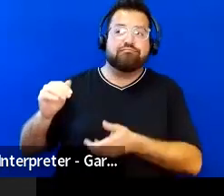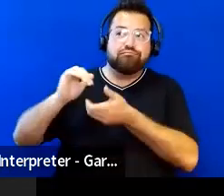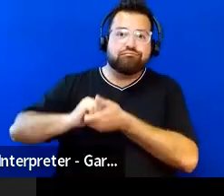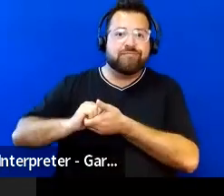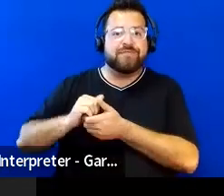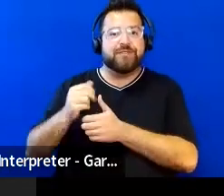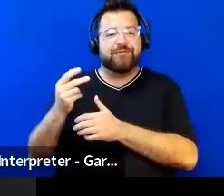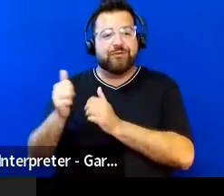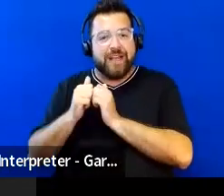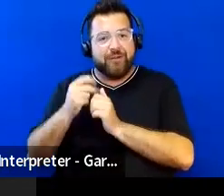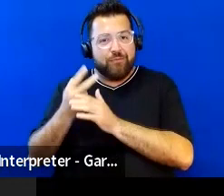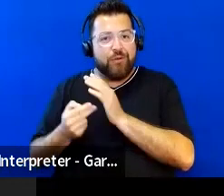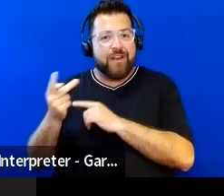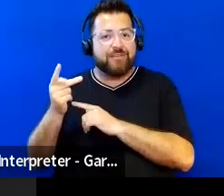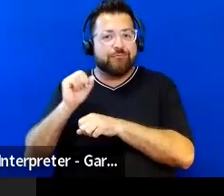our OER